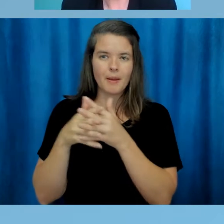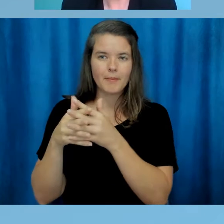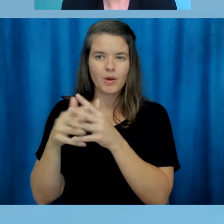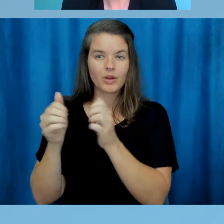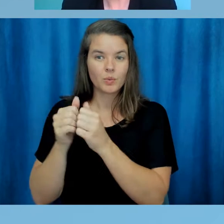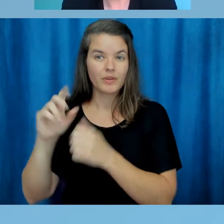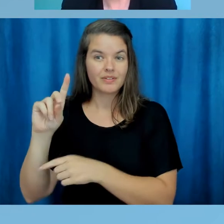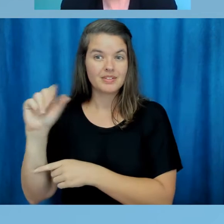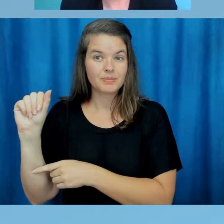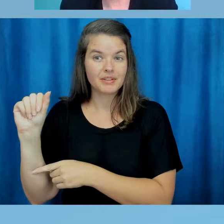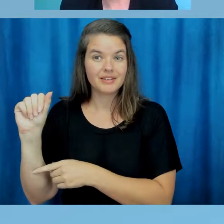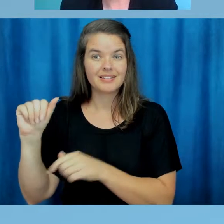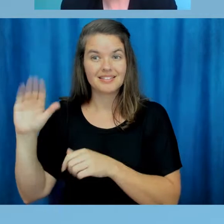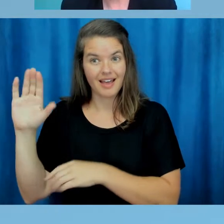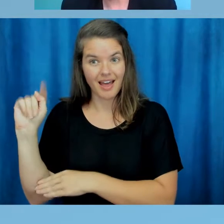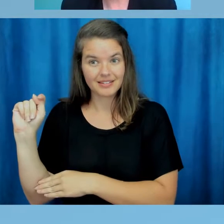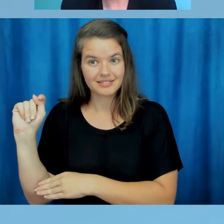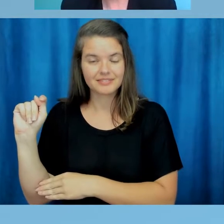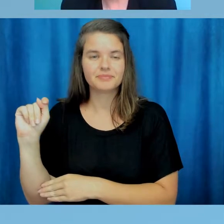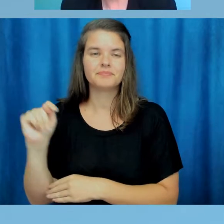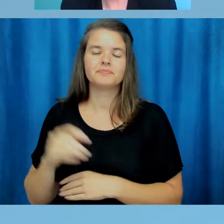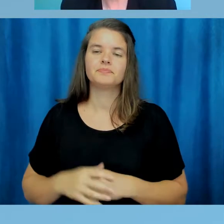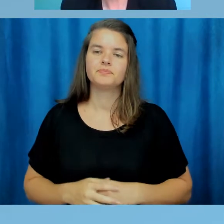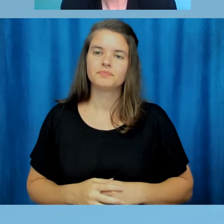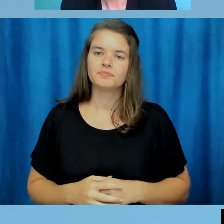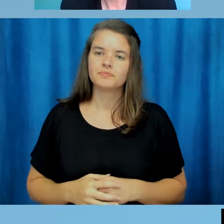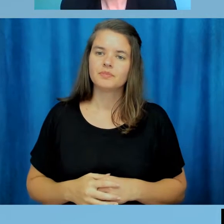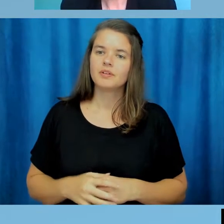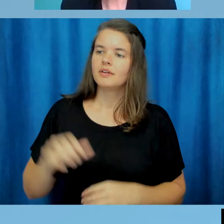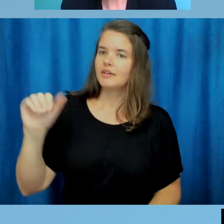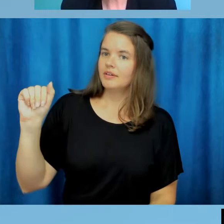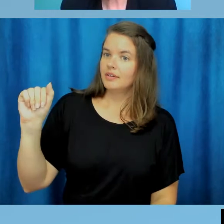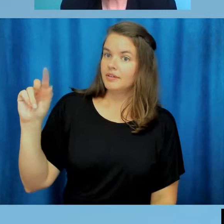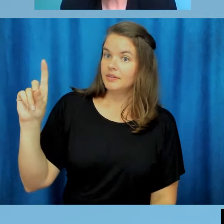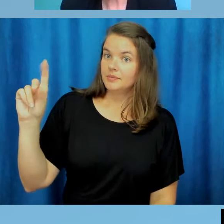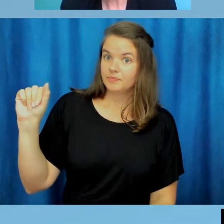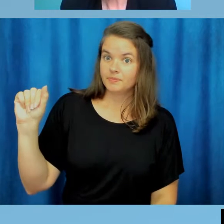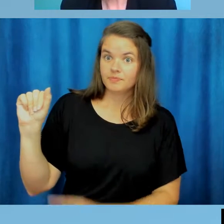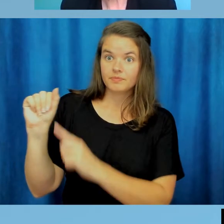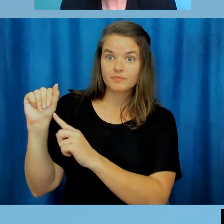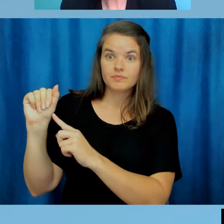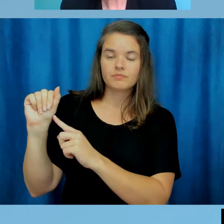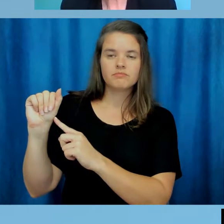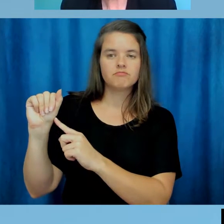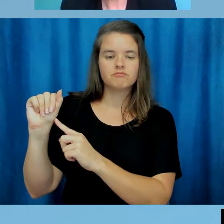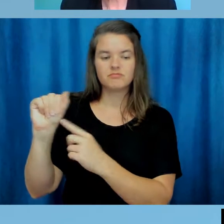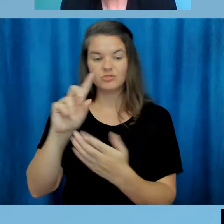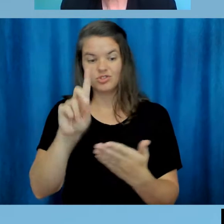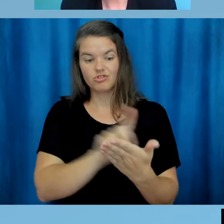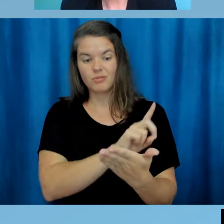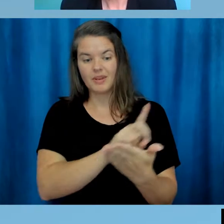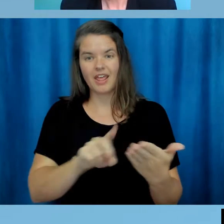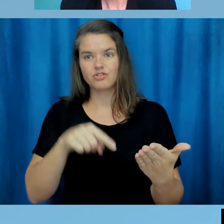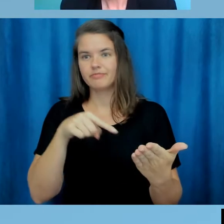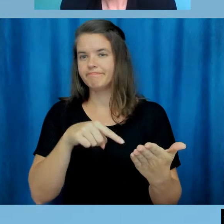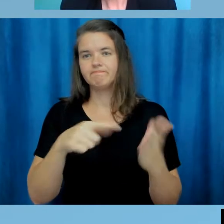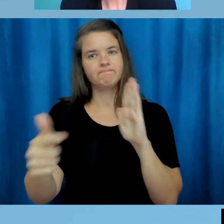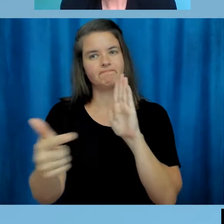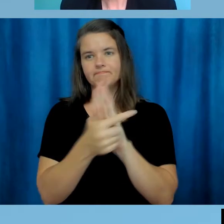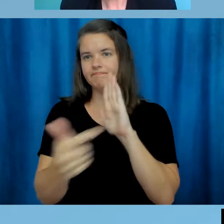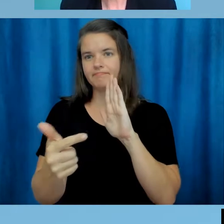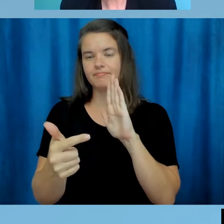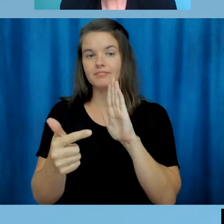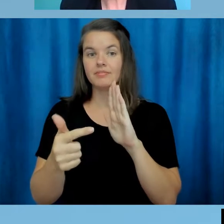is the first one. It's often referred to as the ADA. So the ADA prohibits discrimination